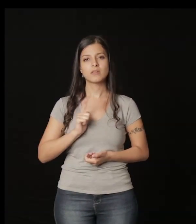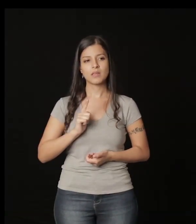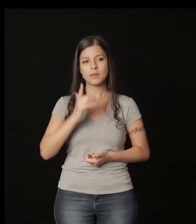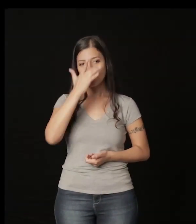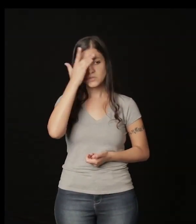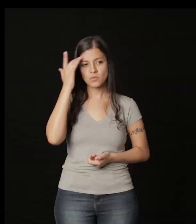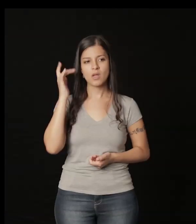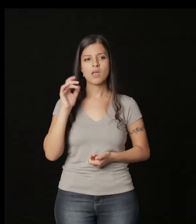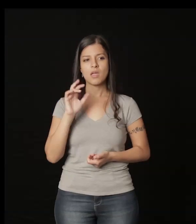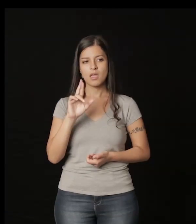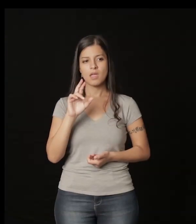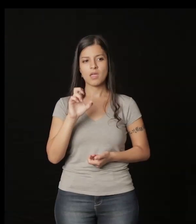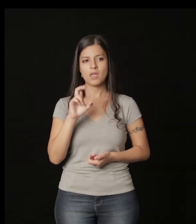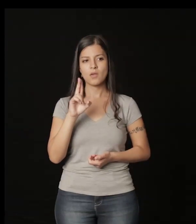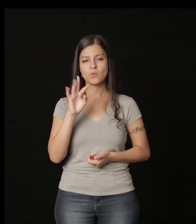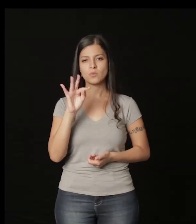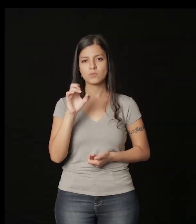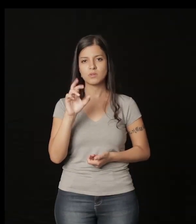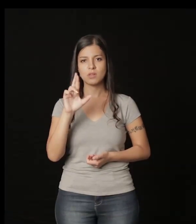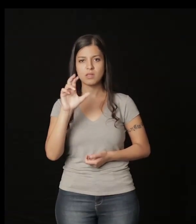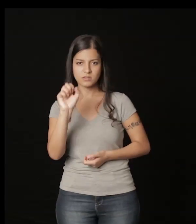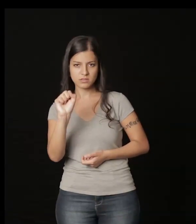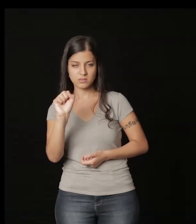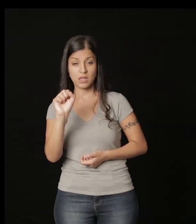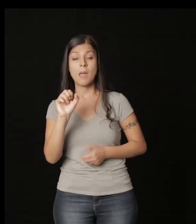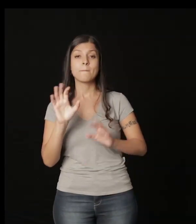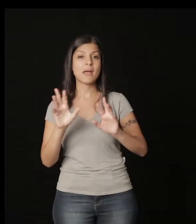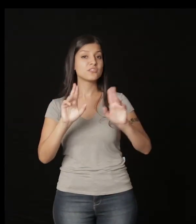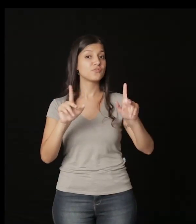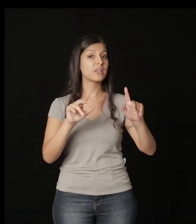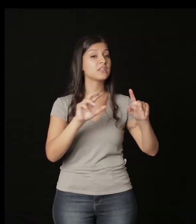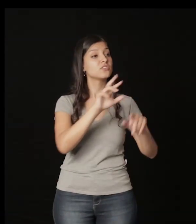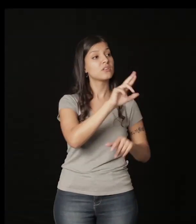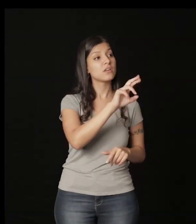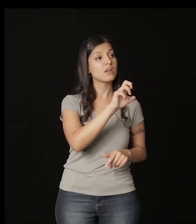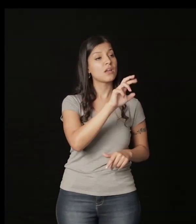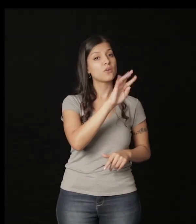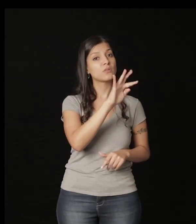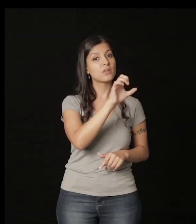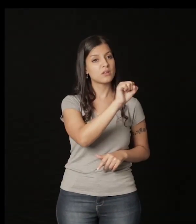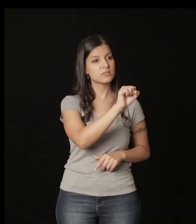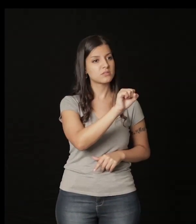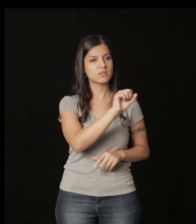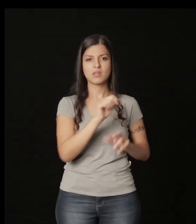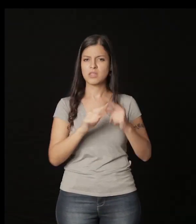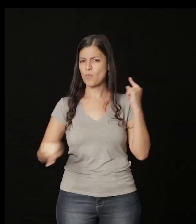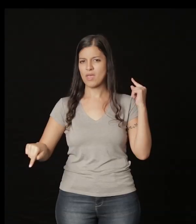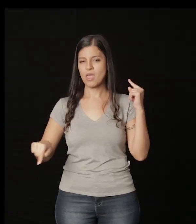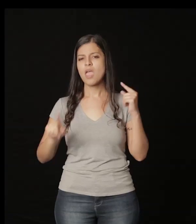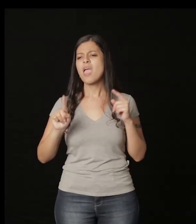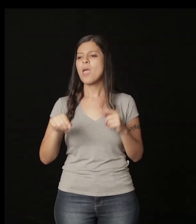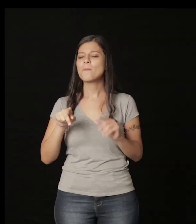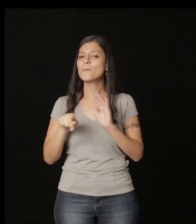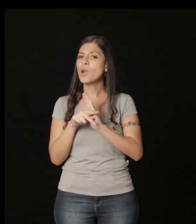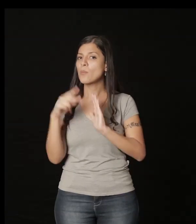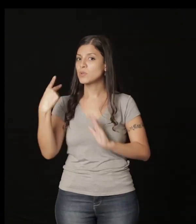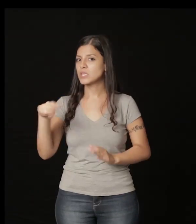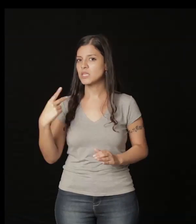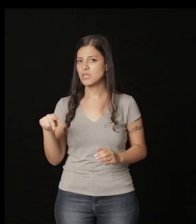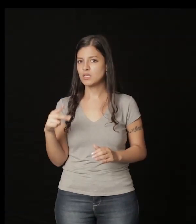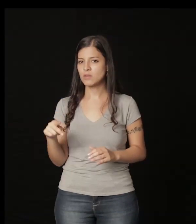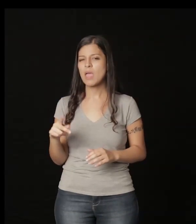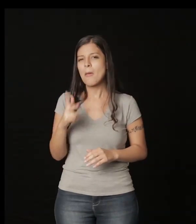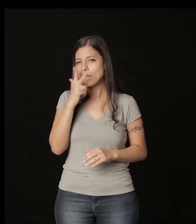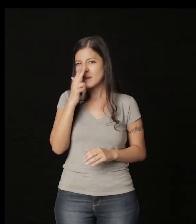It's funded by members of the Reuters family, but it's got nothing to do with Reuters. It's very much its own thing, and